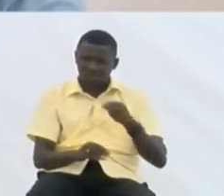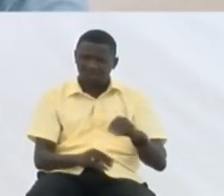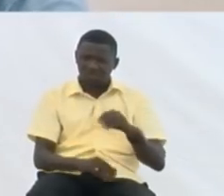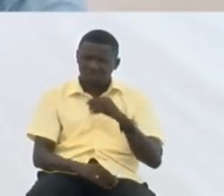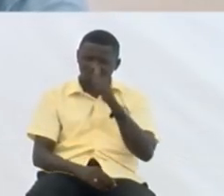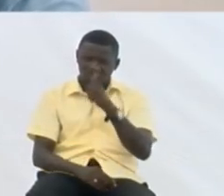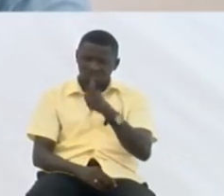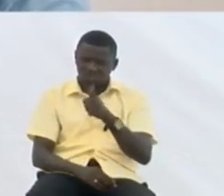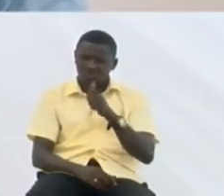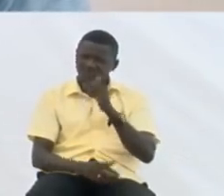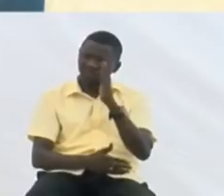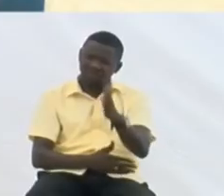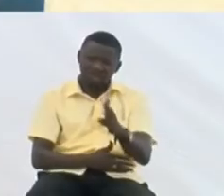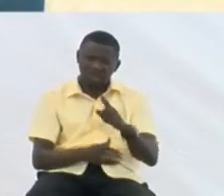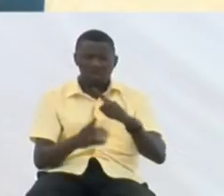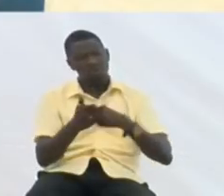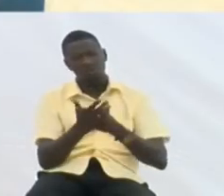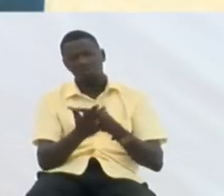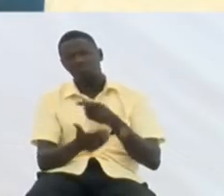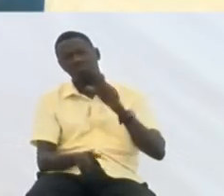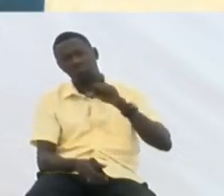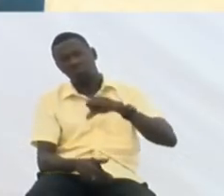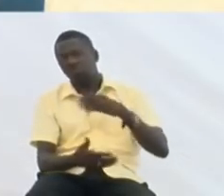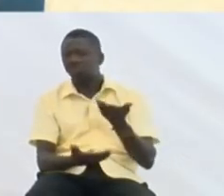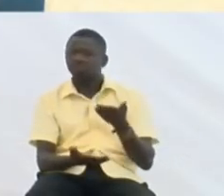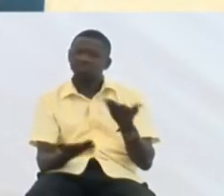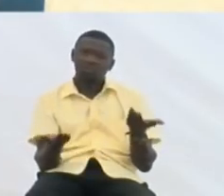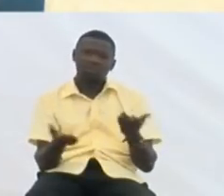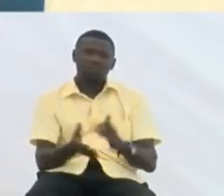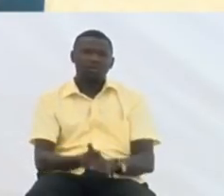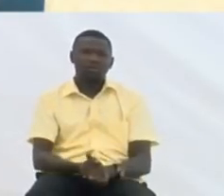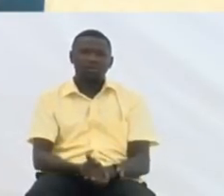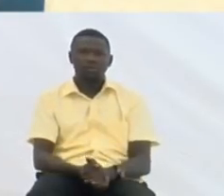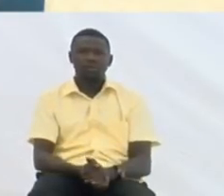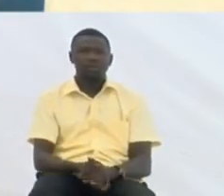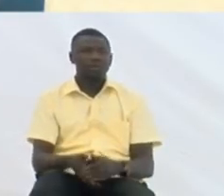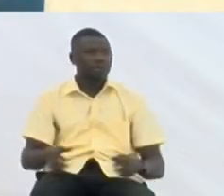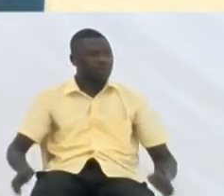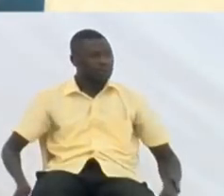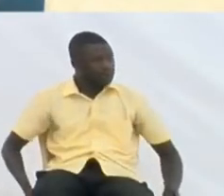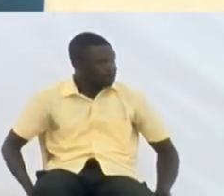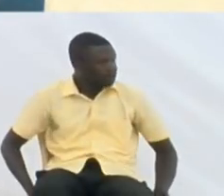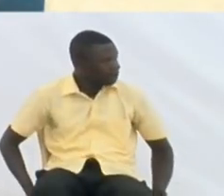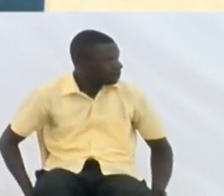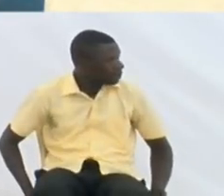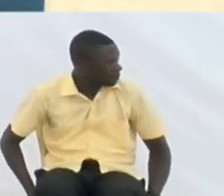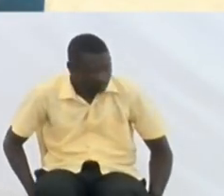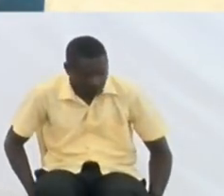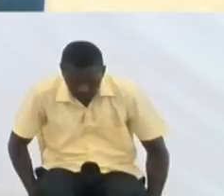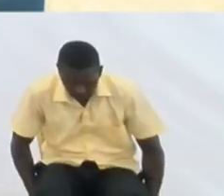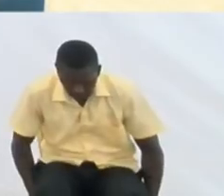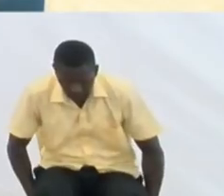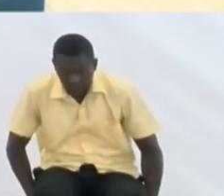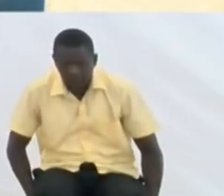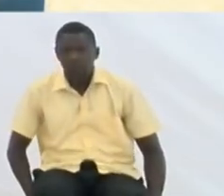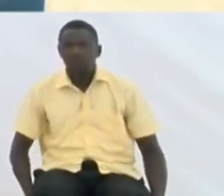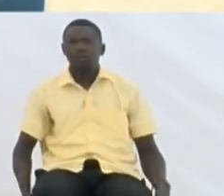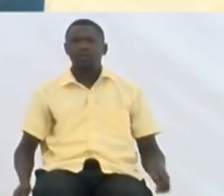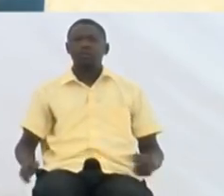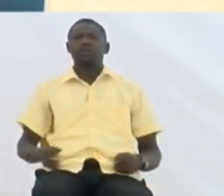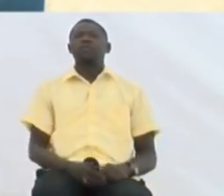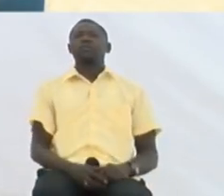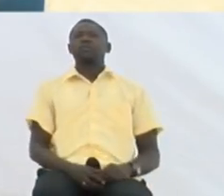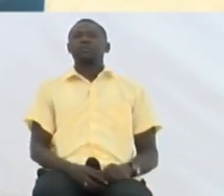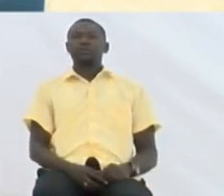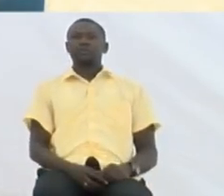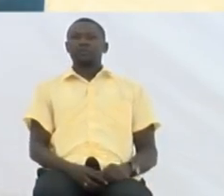treated fairly? Ako, atelu muta, atelu mosai, kalisindi dula kiling wala kaldundi selo kono. Ila